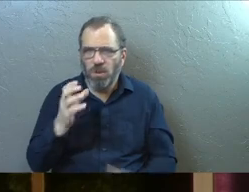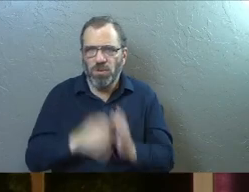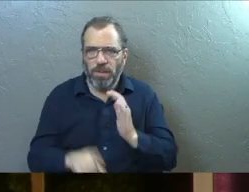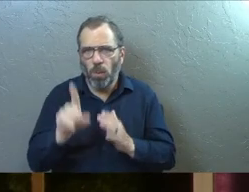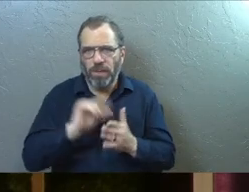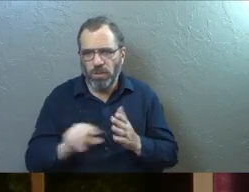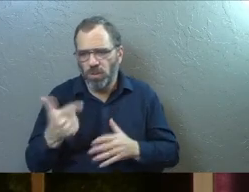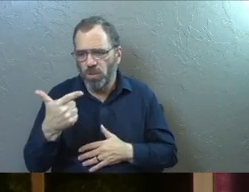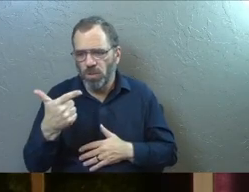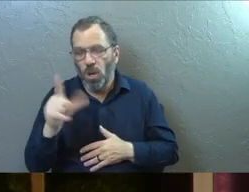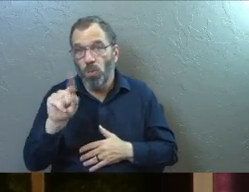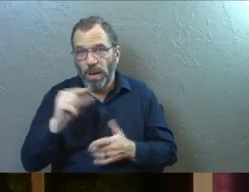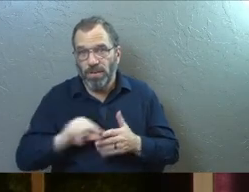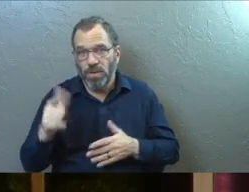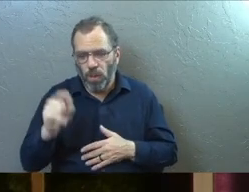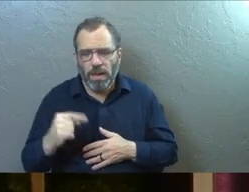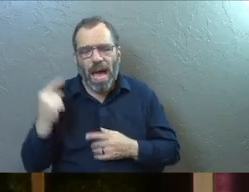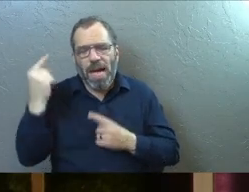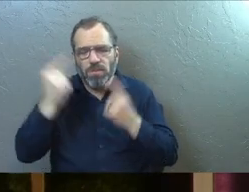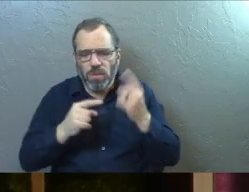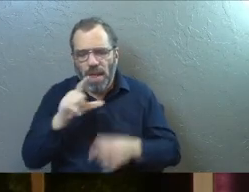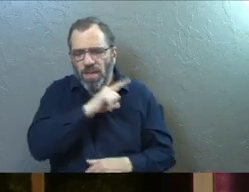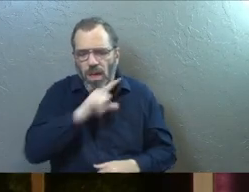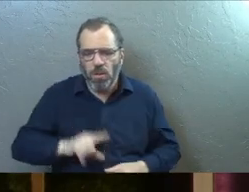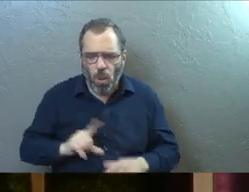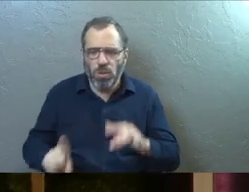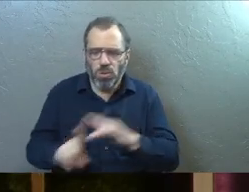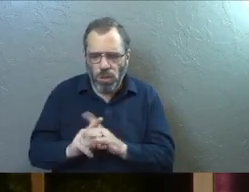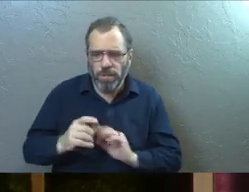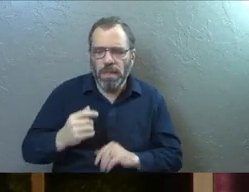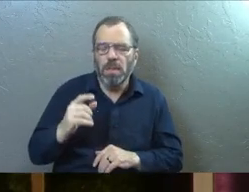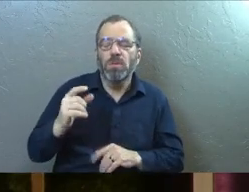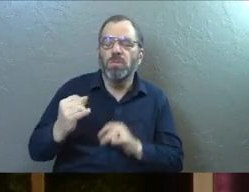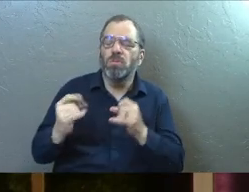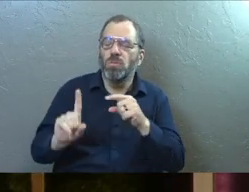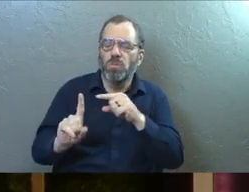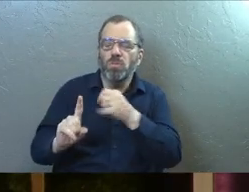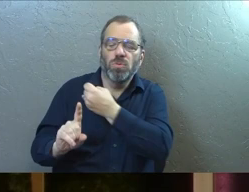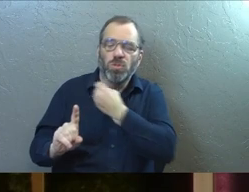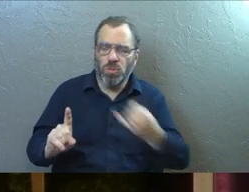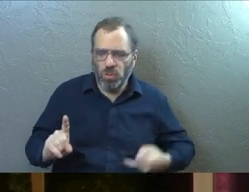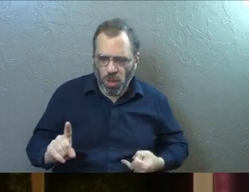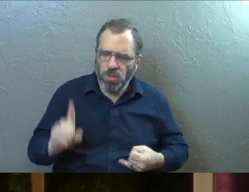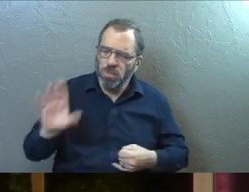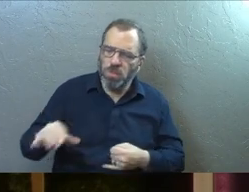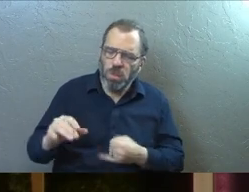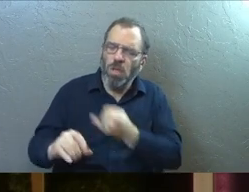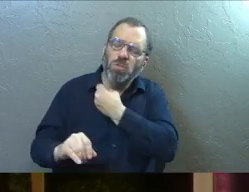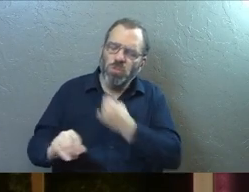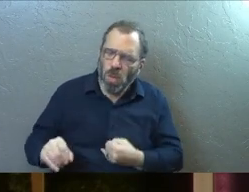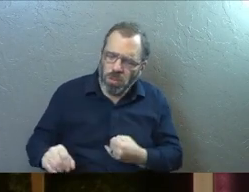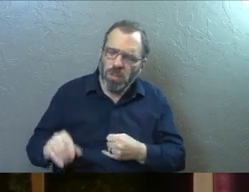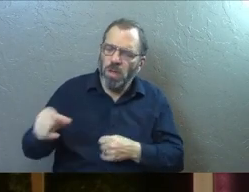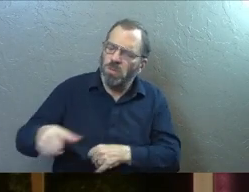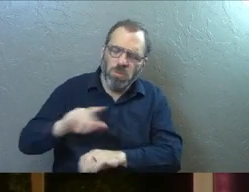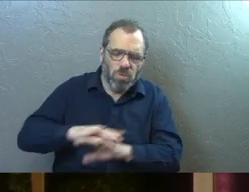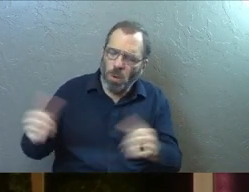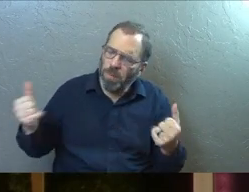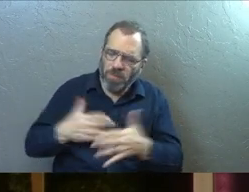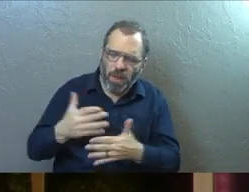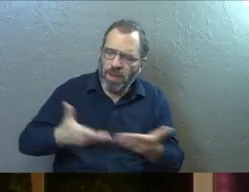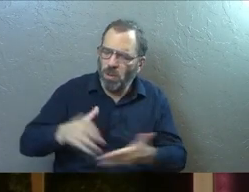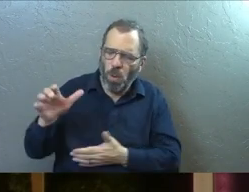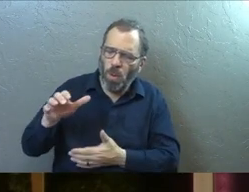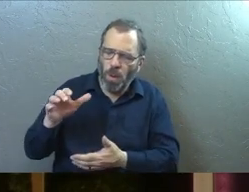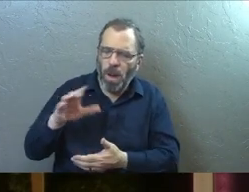through 21. As he considered this, an angel of the Lord appeared to him in a dream. Joseph, son of David, the angel said, do not be afraid to take